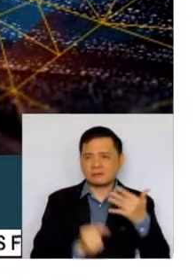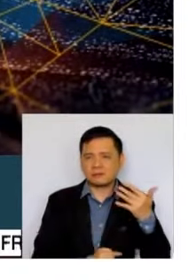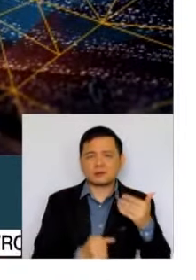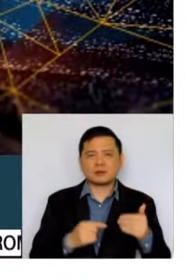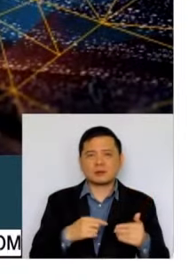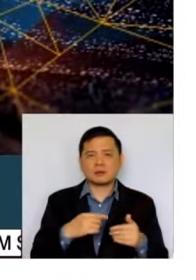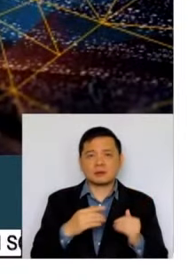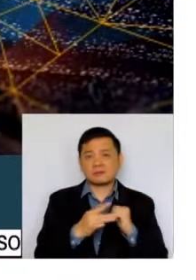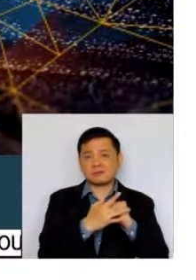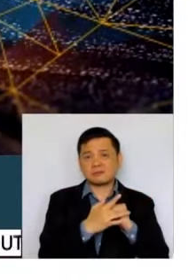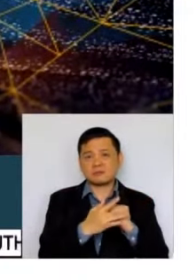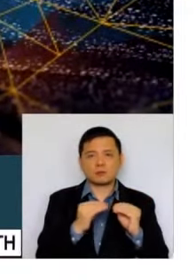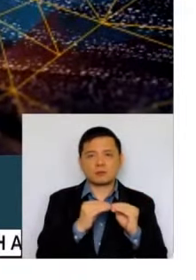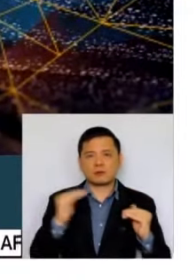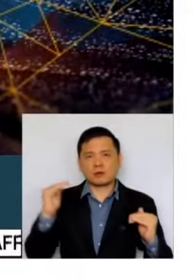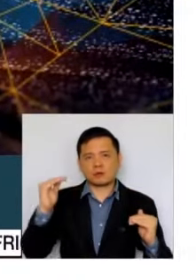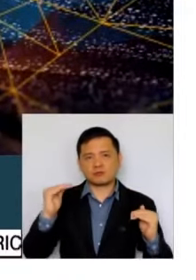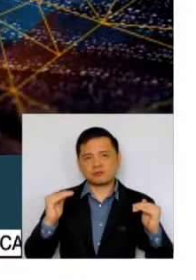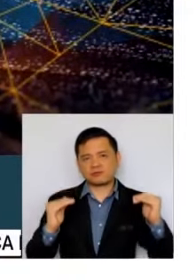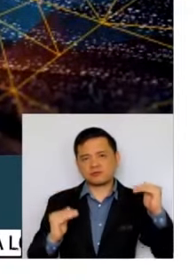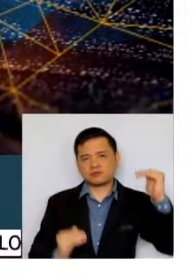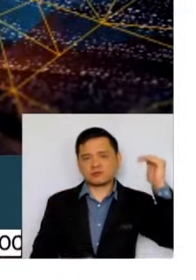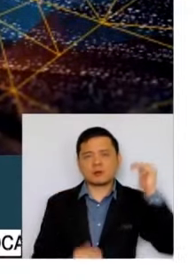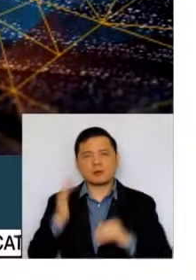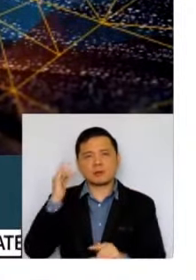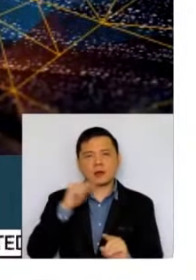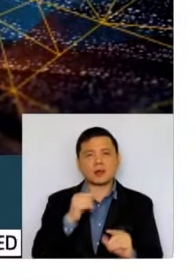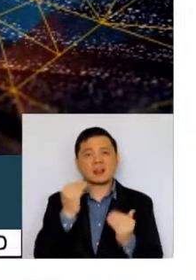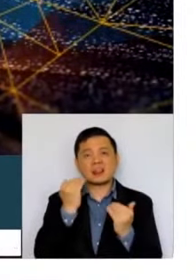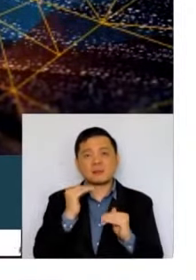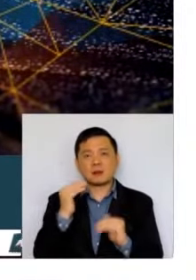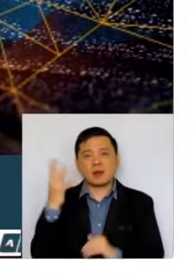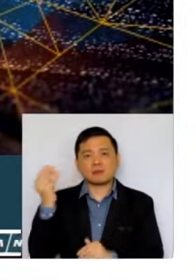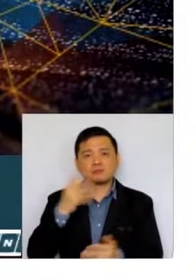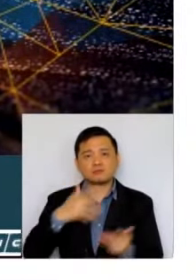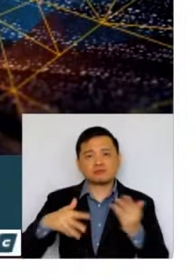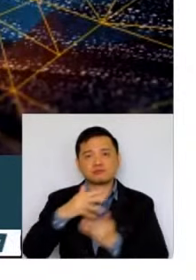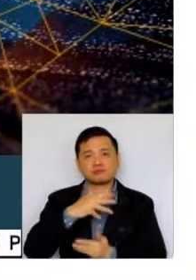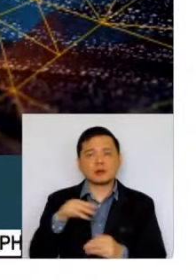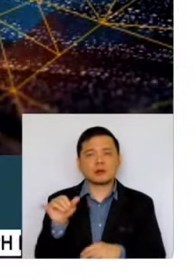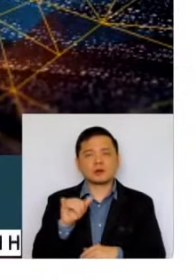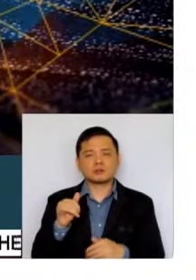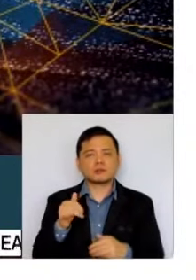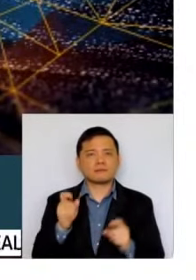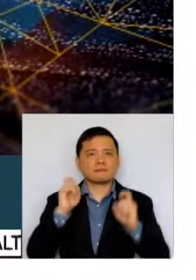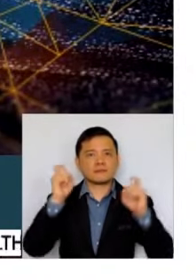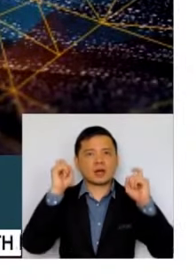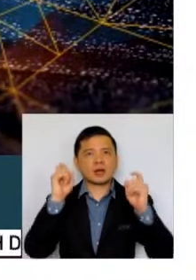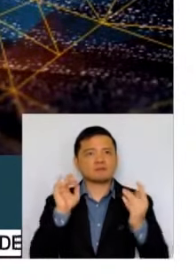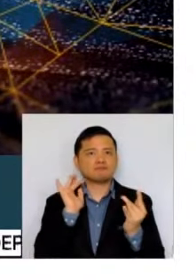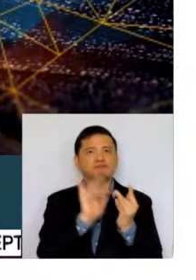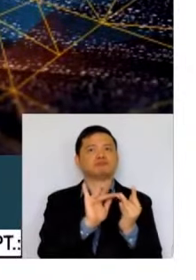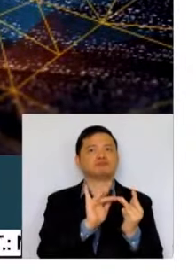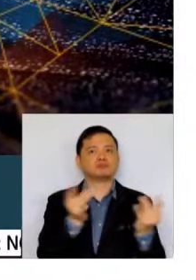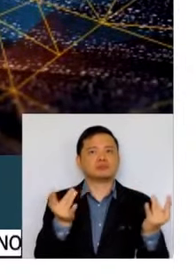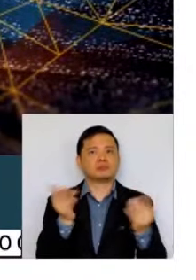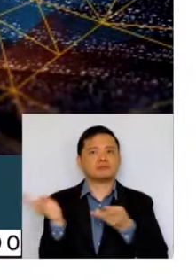the dynamics of the pandemic, limited mobility, and digital transformation over the last 20